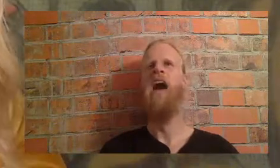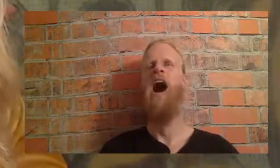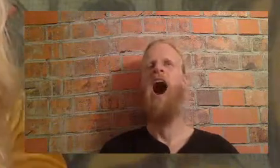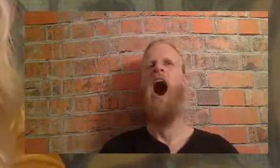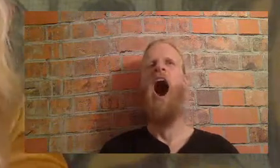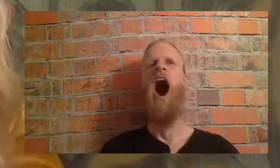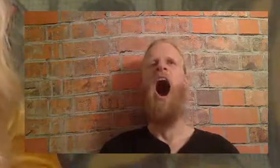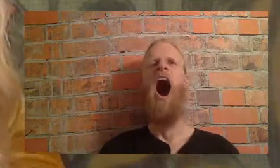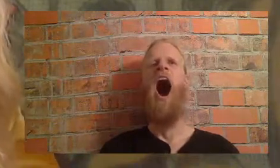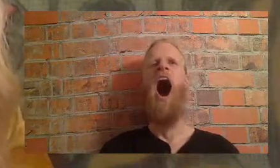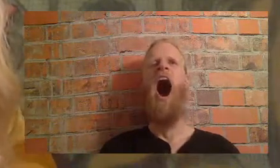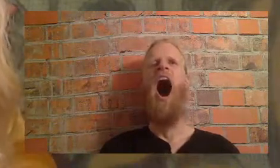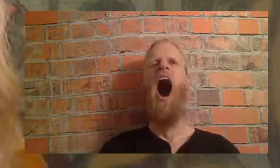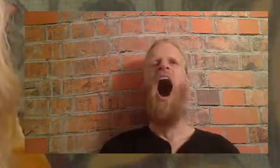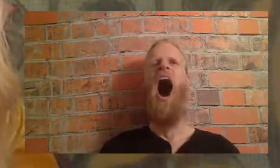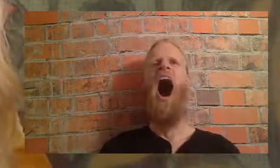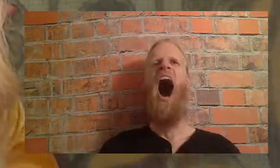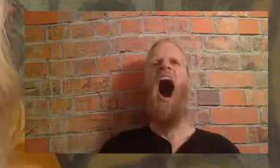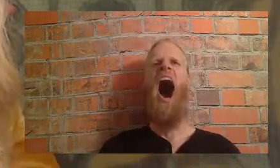Was it shock?